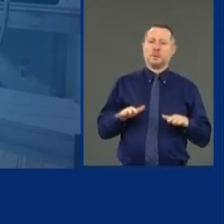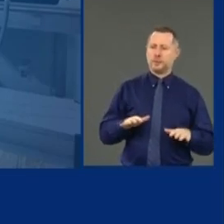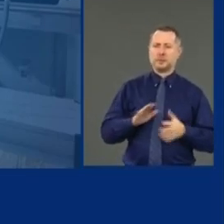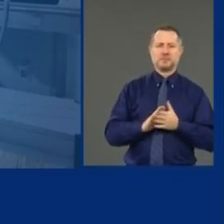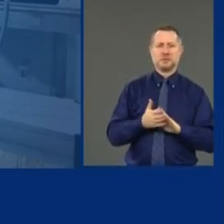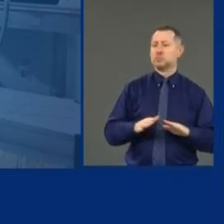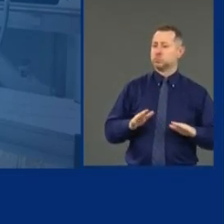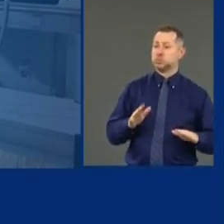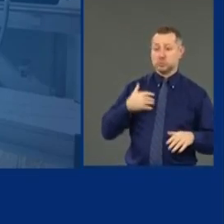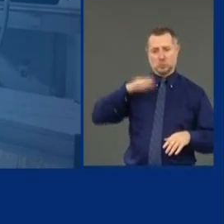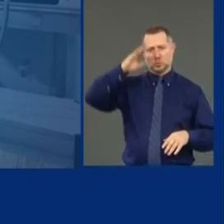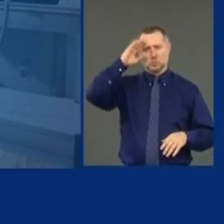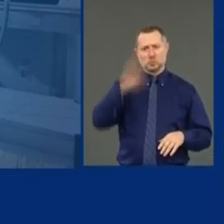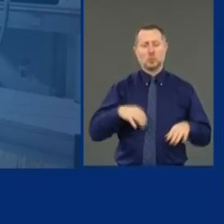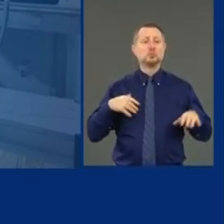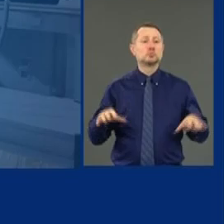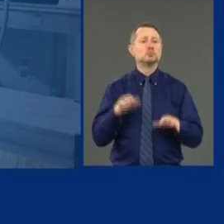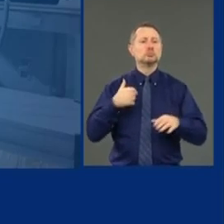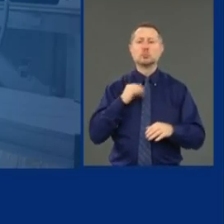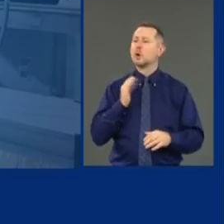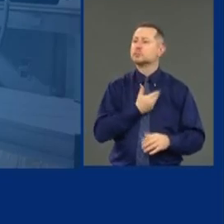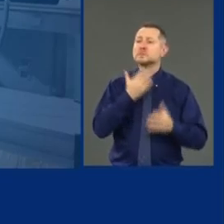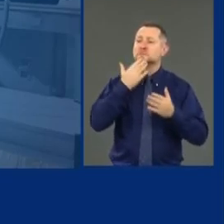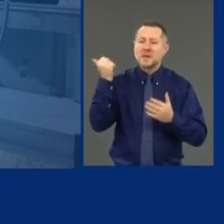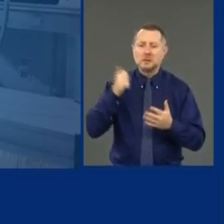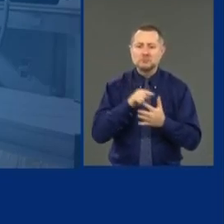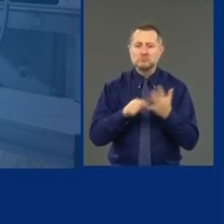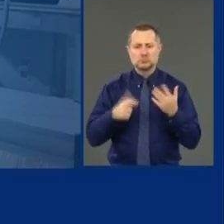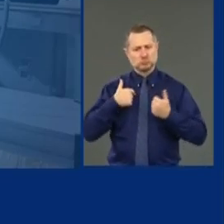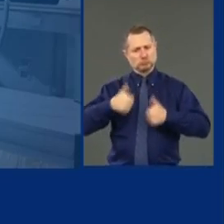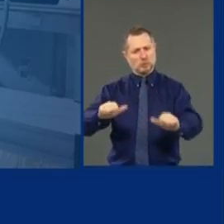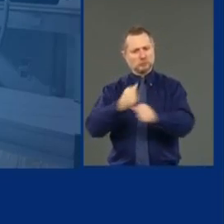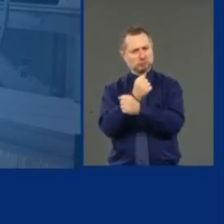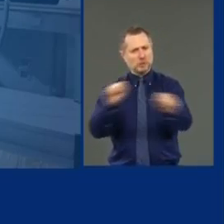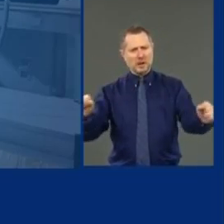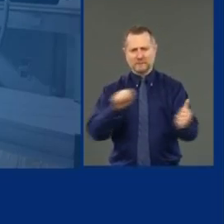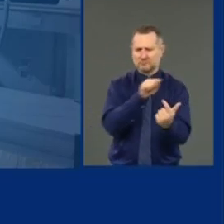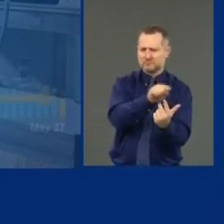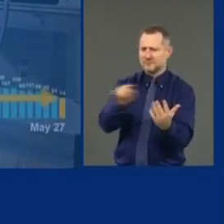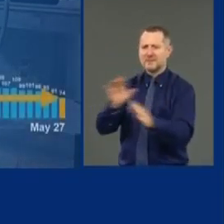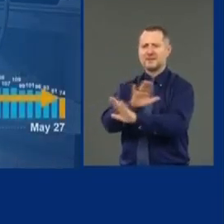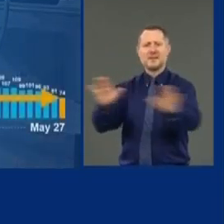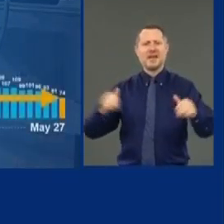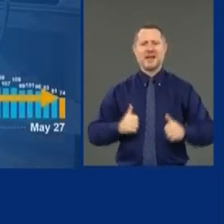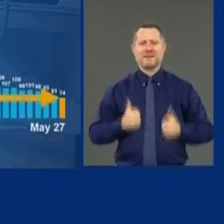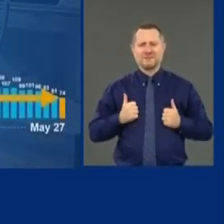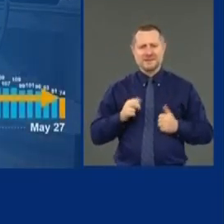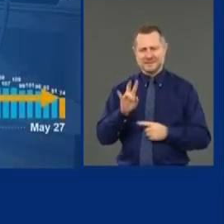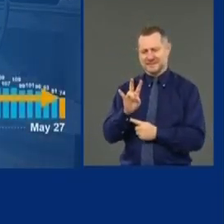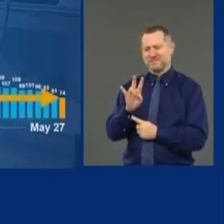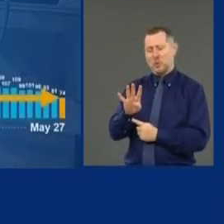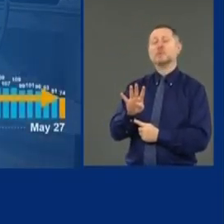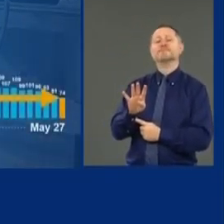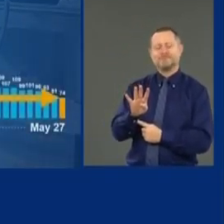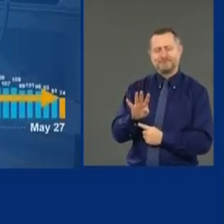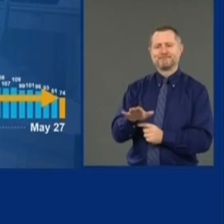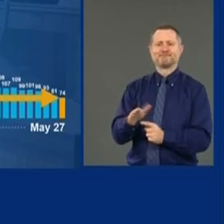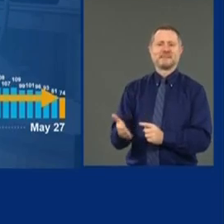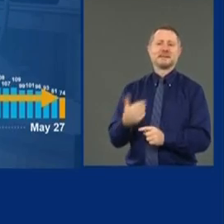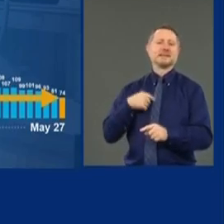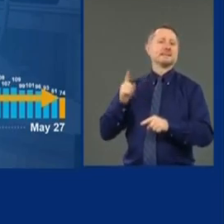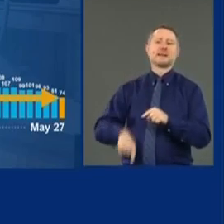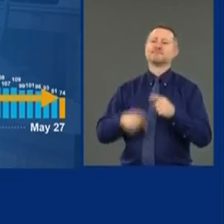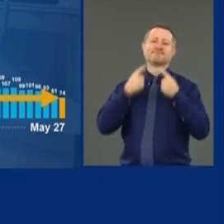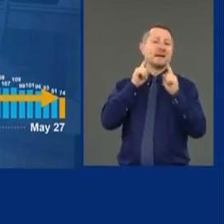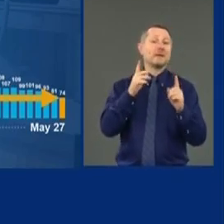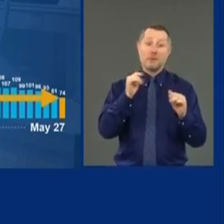to help save those 74 lives. You can't always be successful, but you can always do the most that you can do, and that's